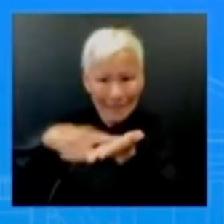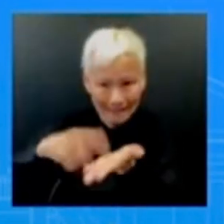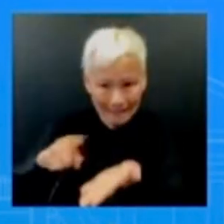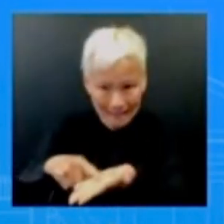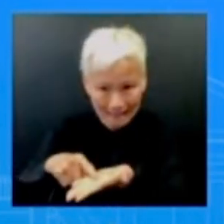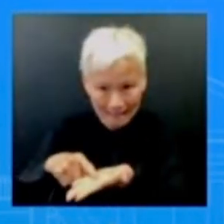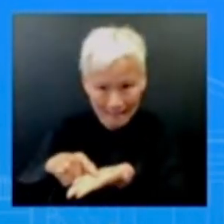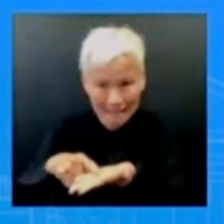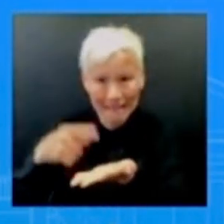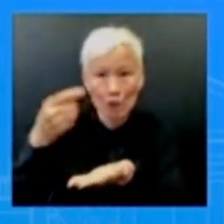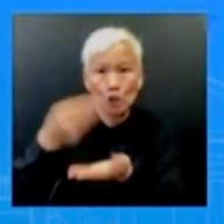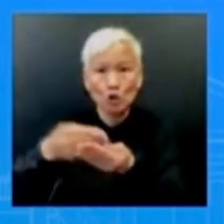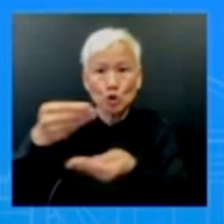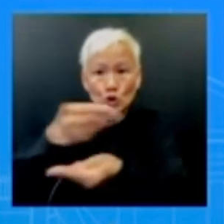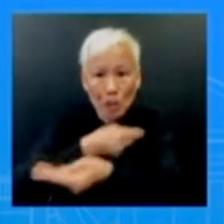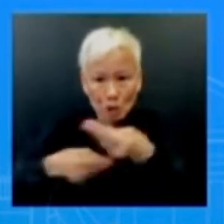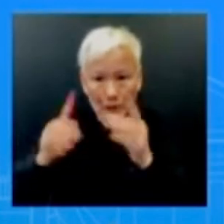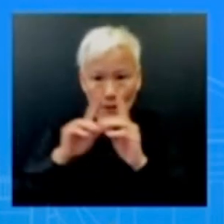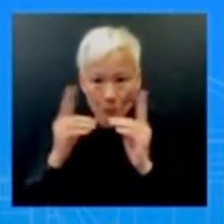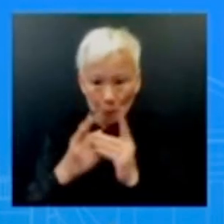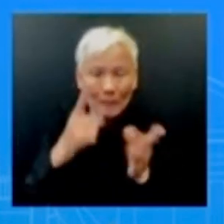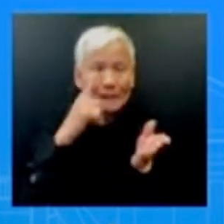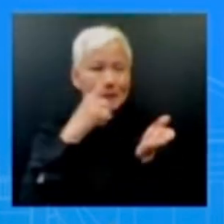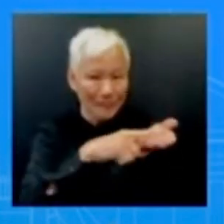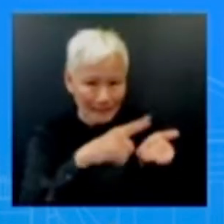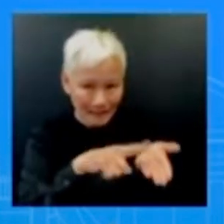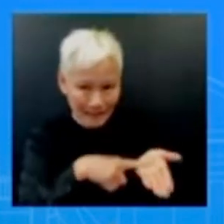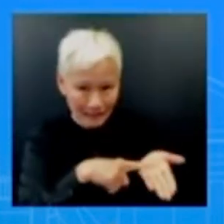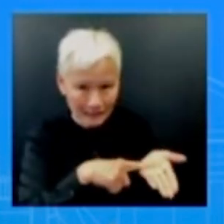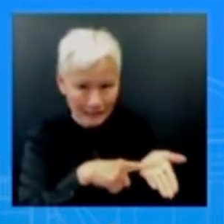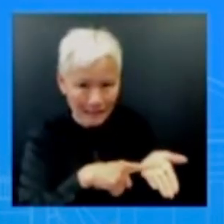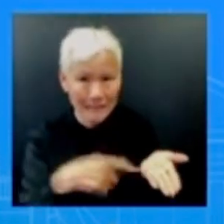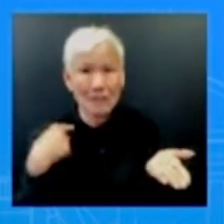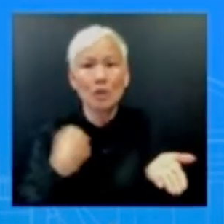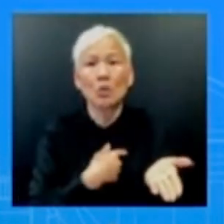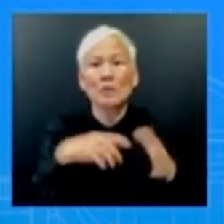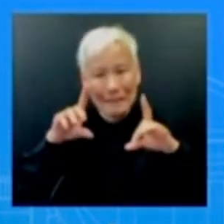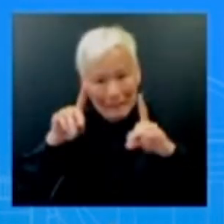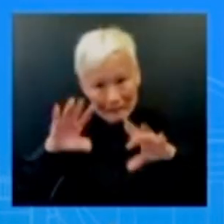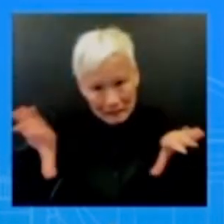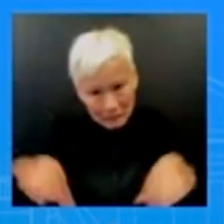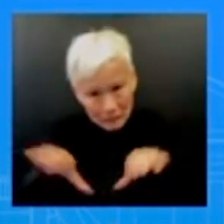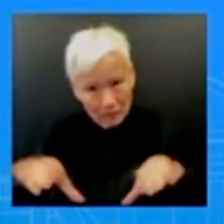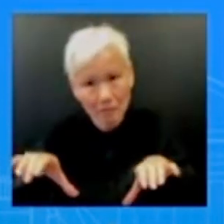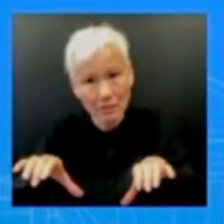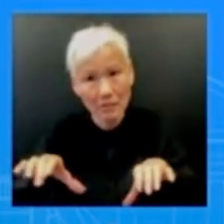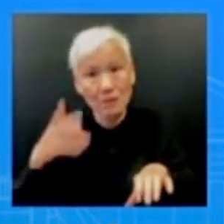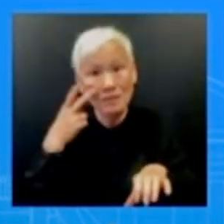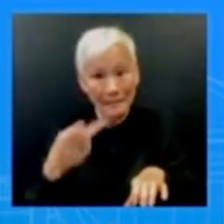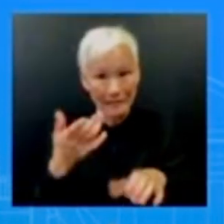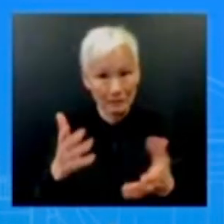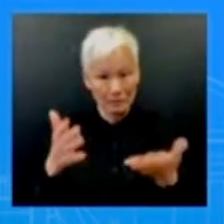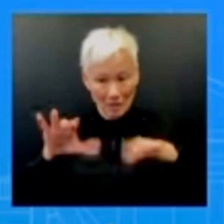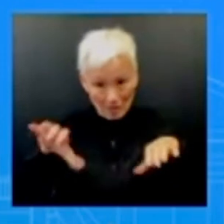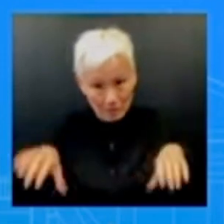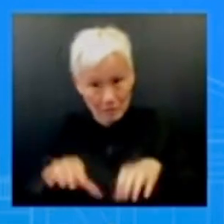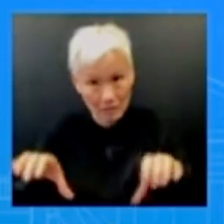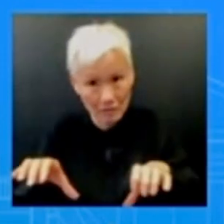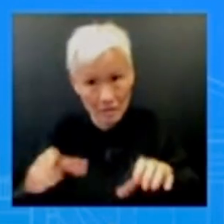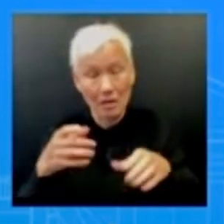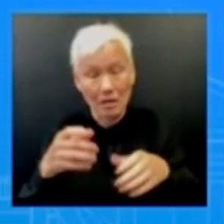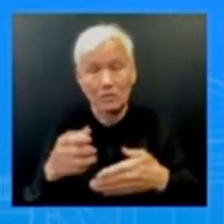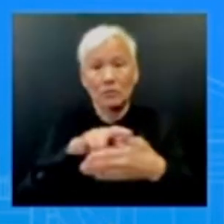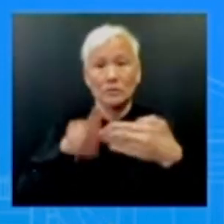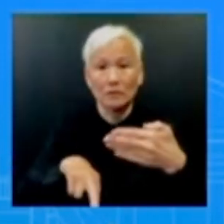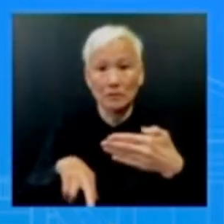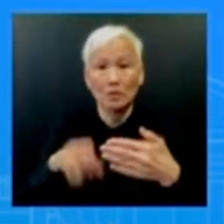at and make sure that we make these decisive actions. And again, we just saw this some decisive action this weekend. And so we want to make sure, and we're doing this to